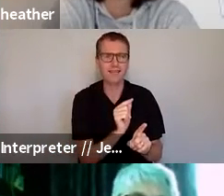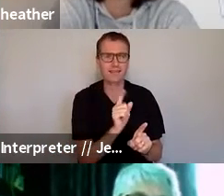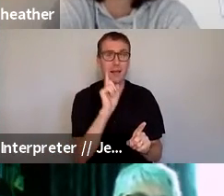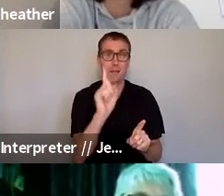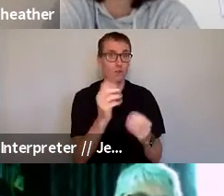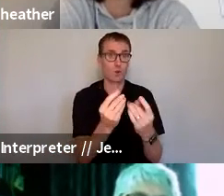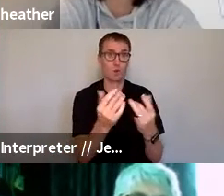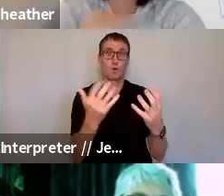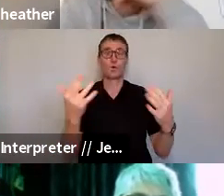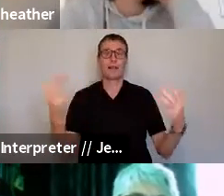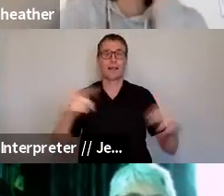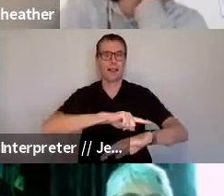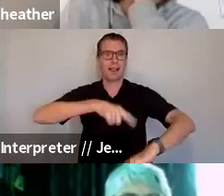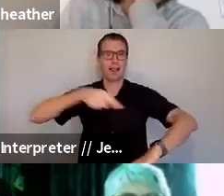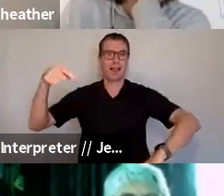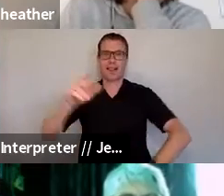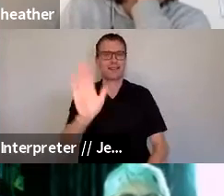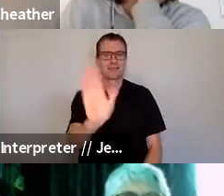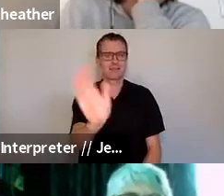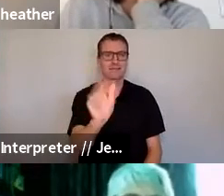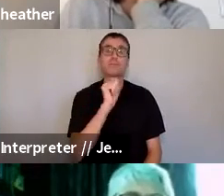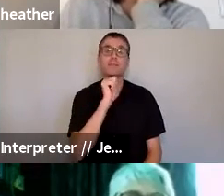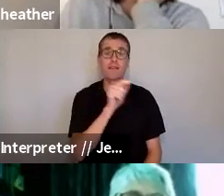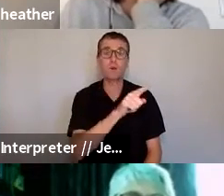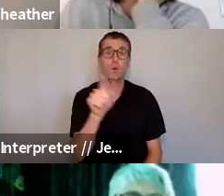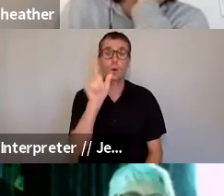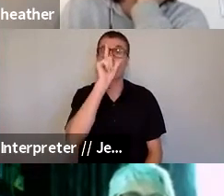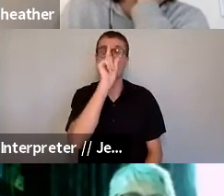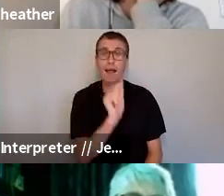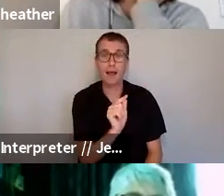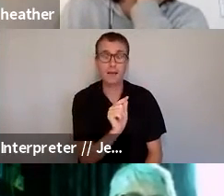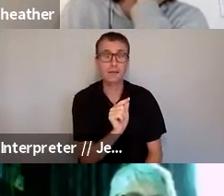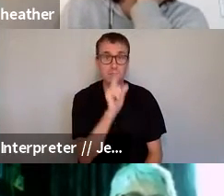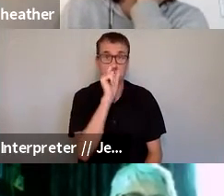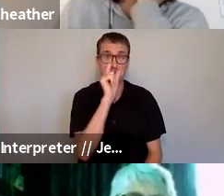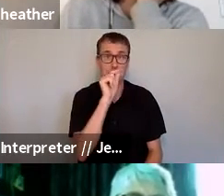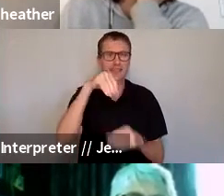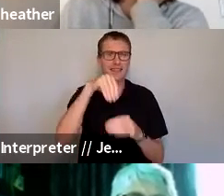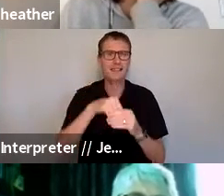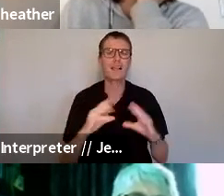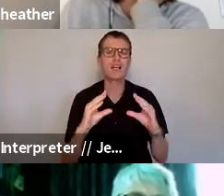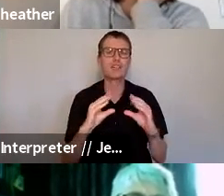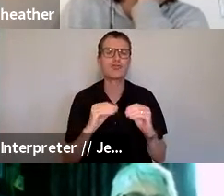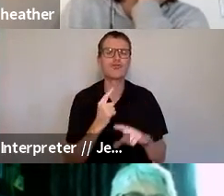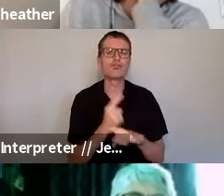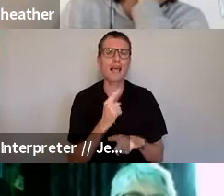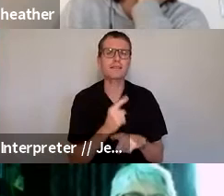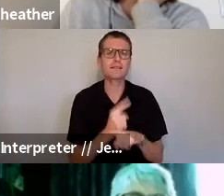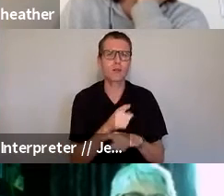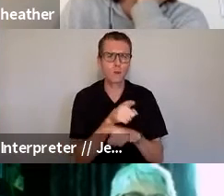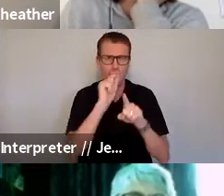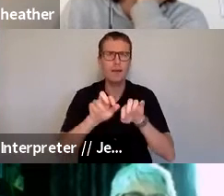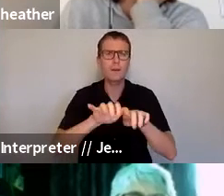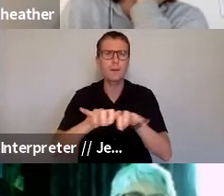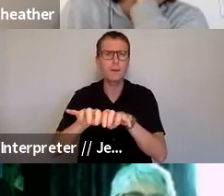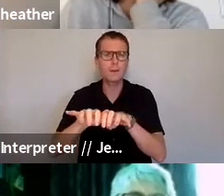time. For all of you who are able to, it would be wonderful if in the chat you typed in who you were and